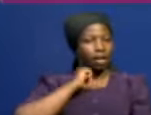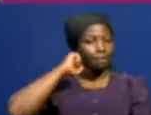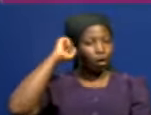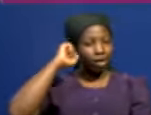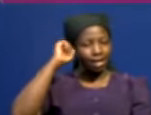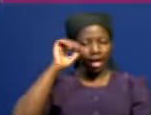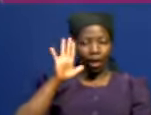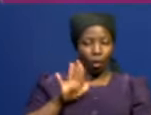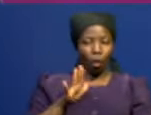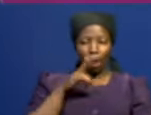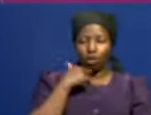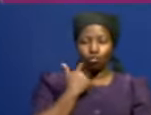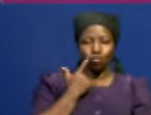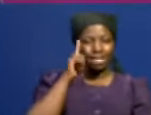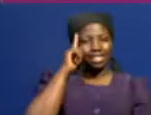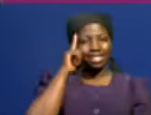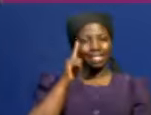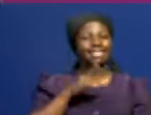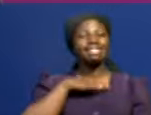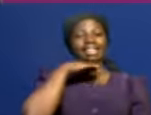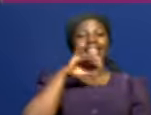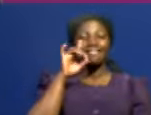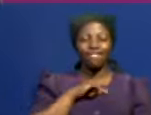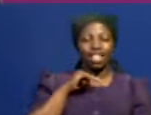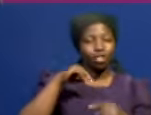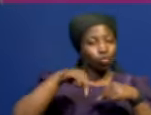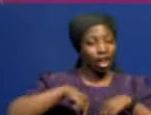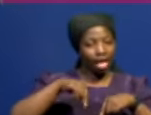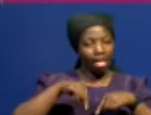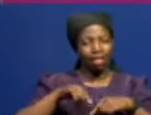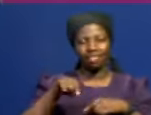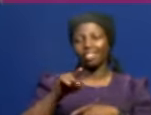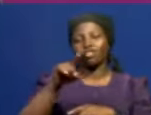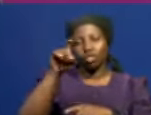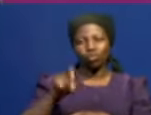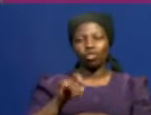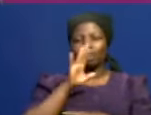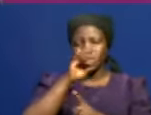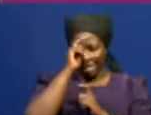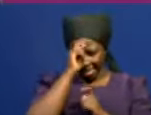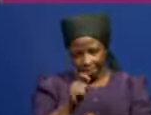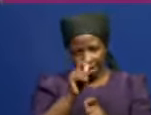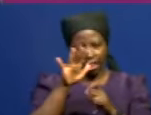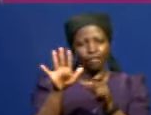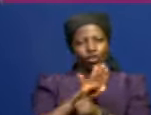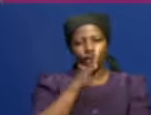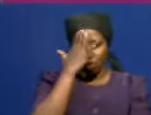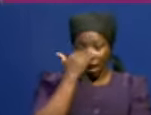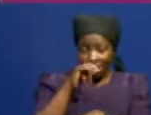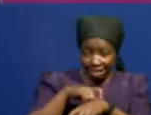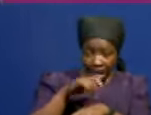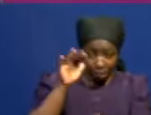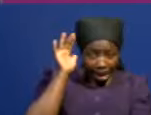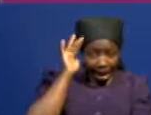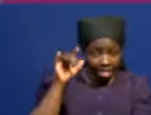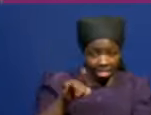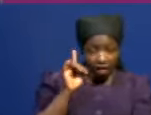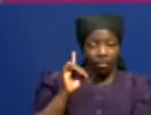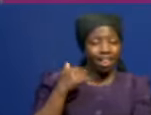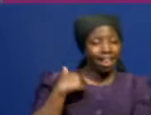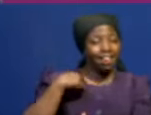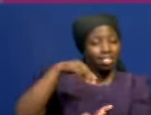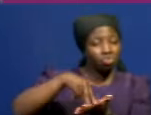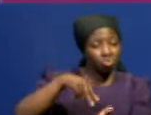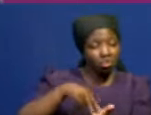hapa siku ya leo ni mama wa kuheshimiwa sana. Wakati nilisikia kwamba alikuwa amesimama kiti cha women rep kwa tiketi